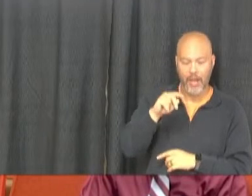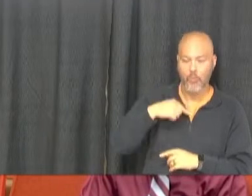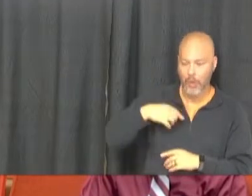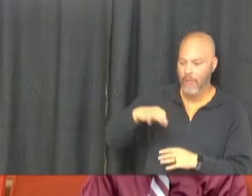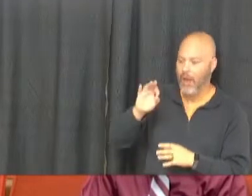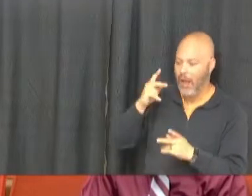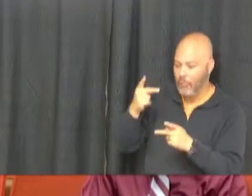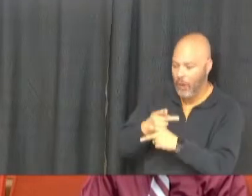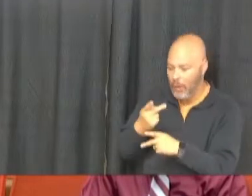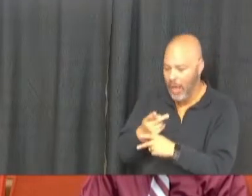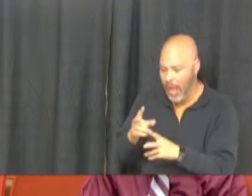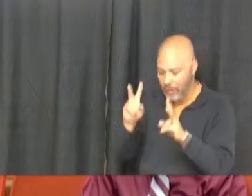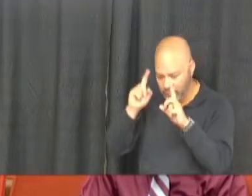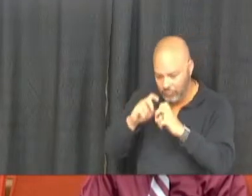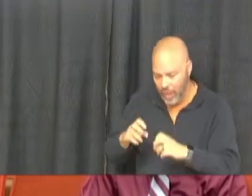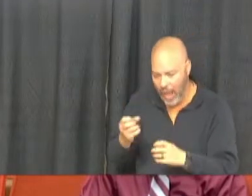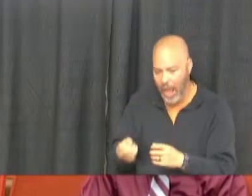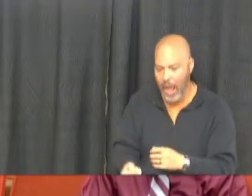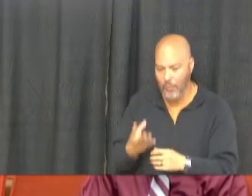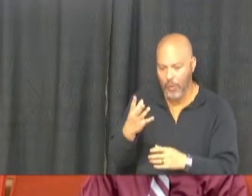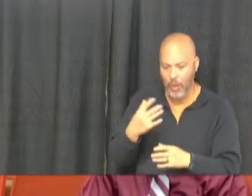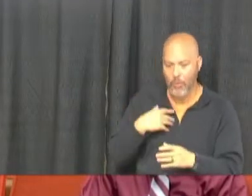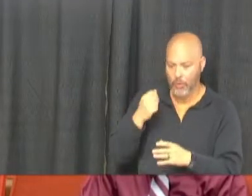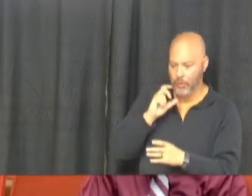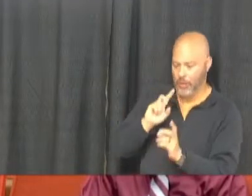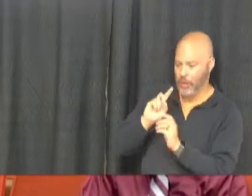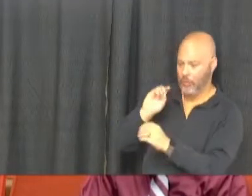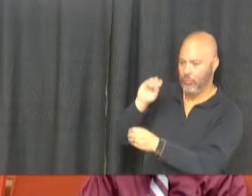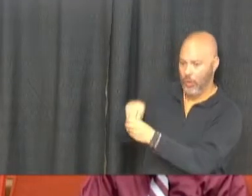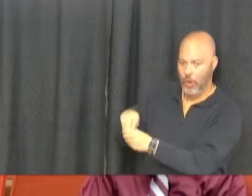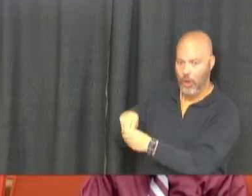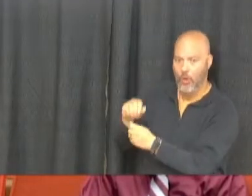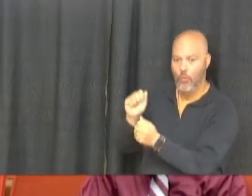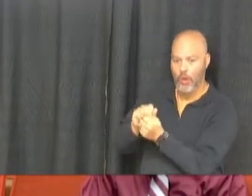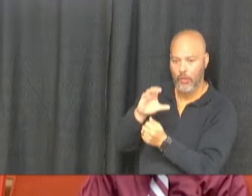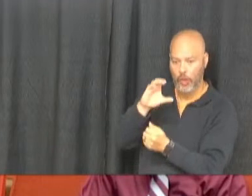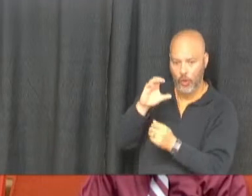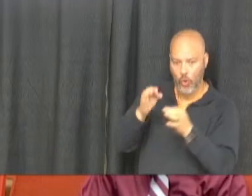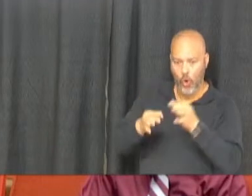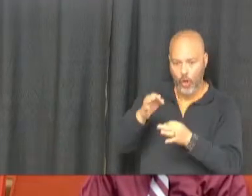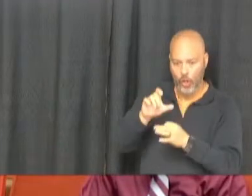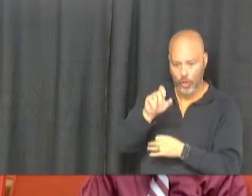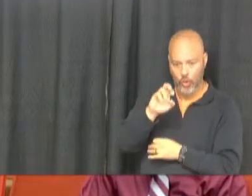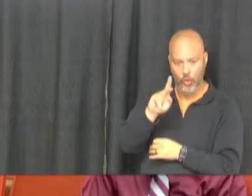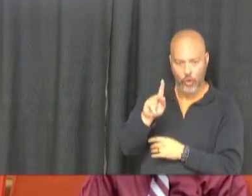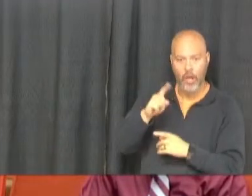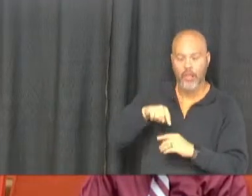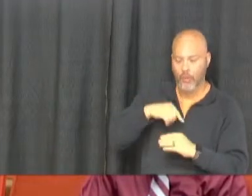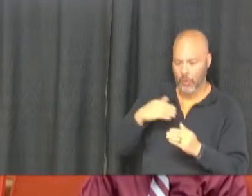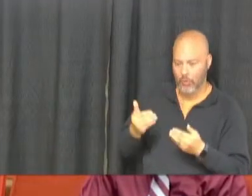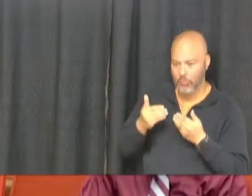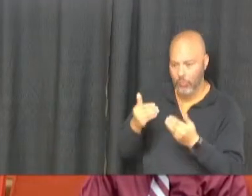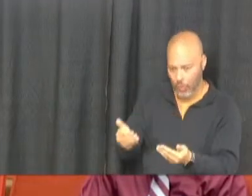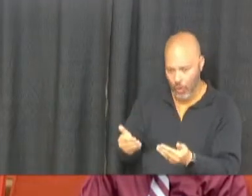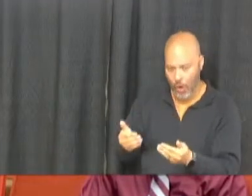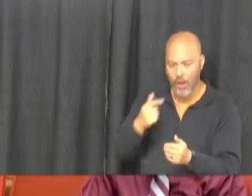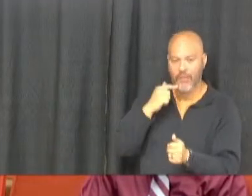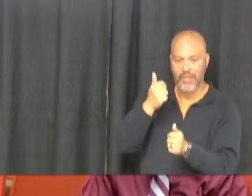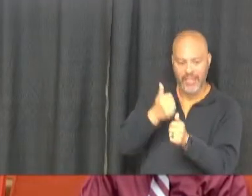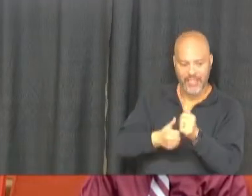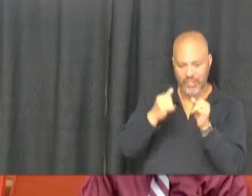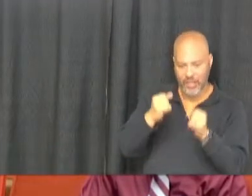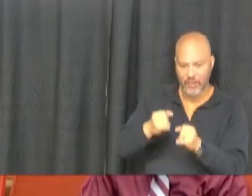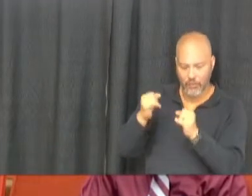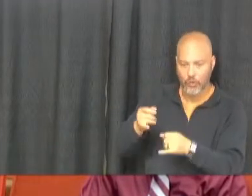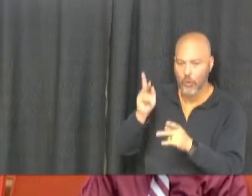market value of the property and deposit that with the circuit court clerk. And then we would proceed forward, and then each of the